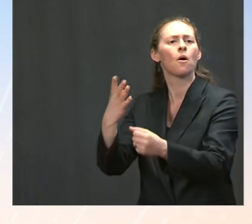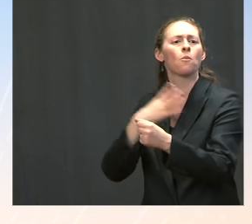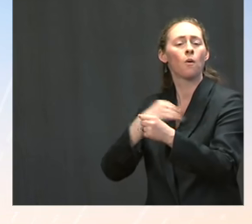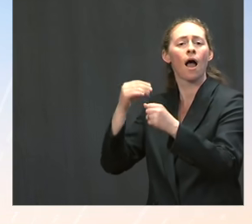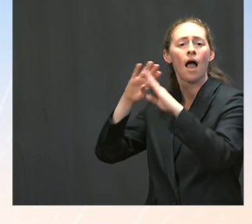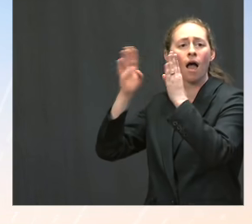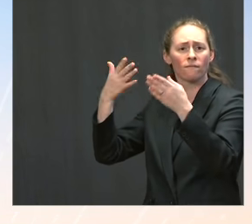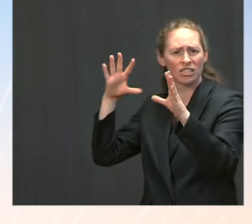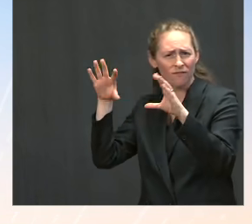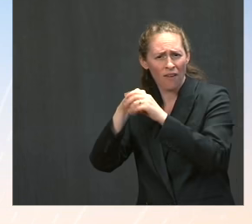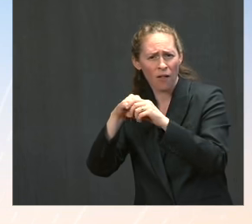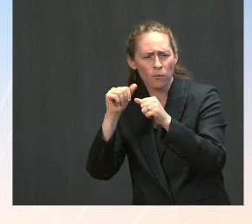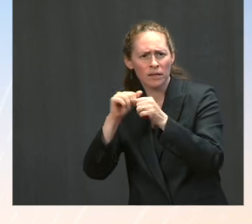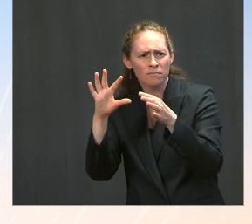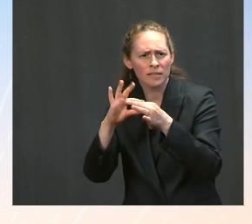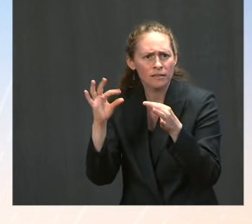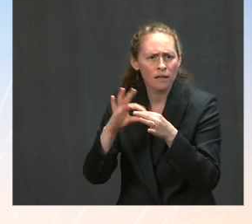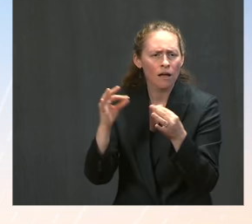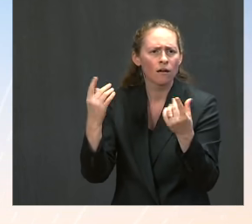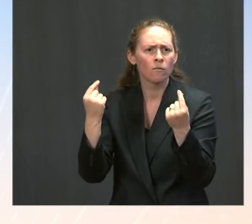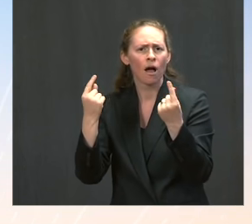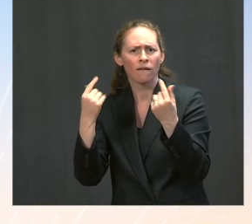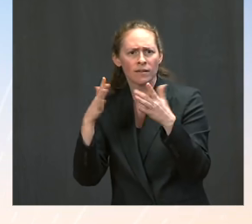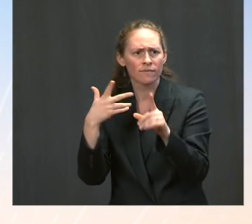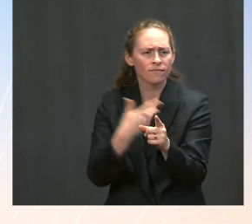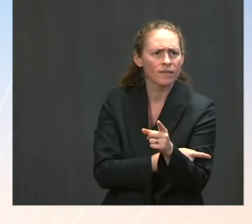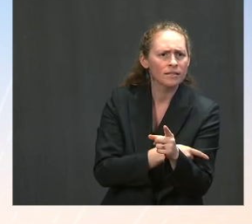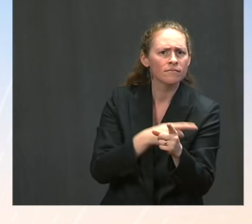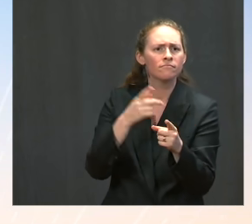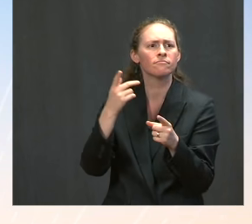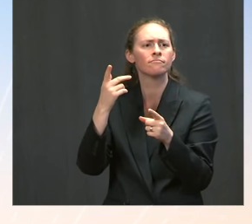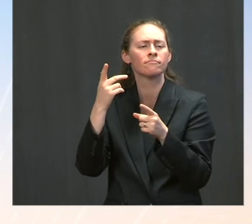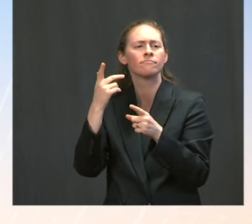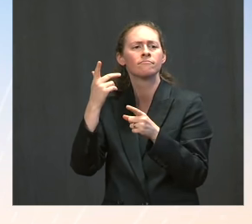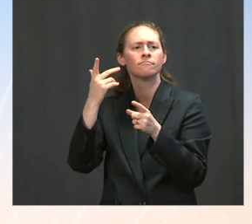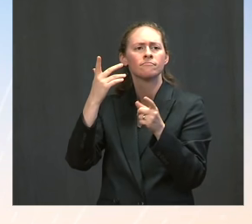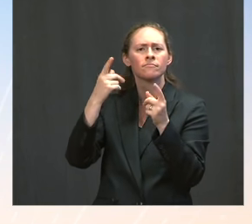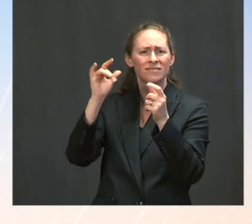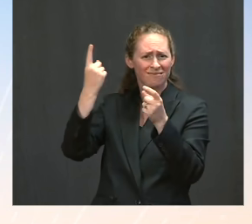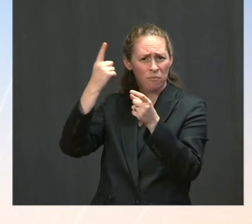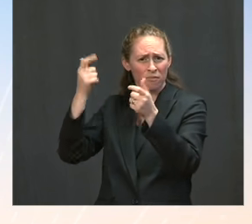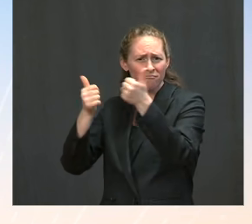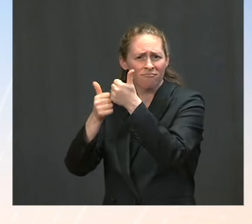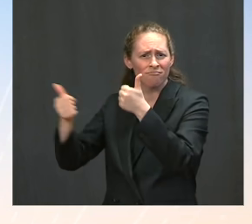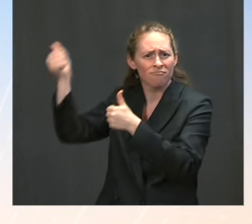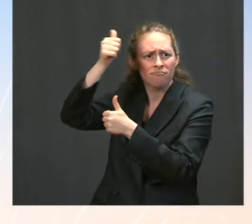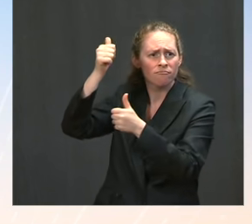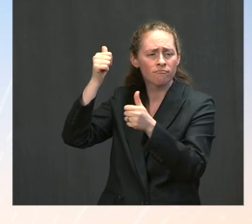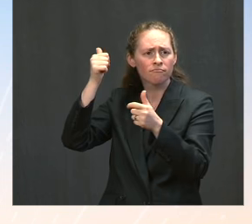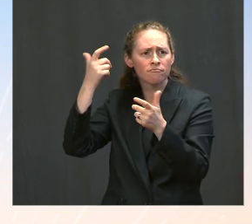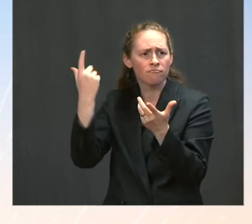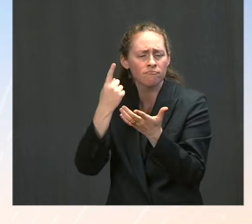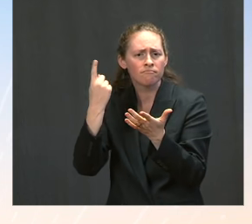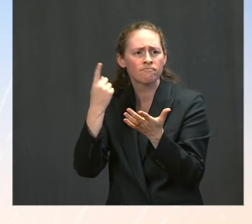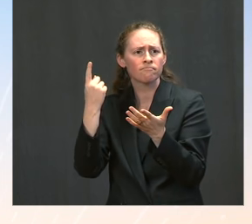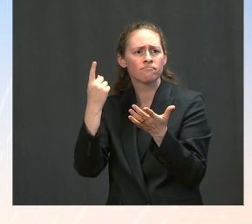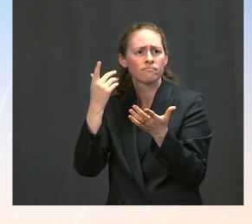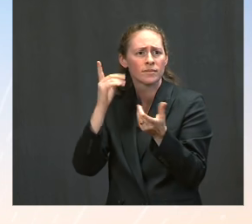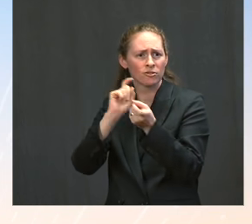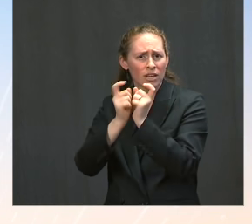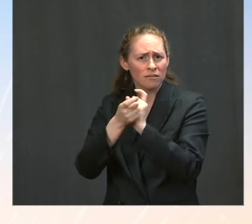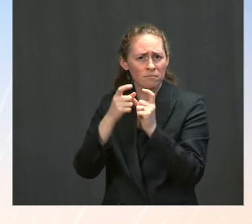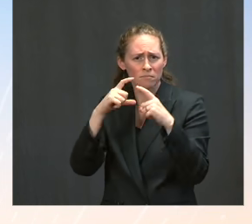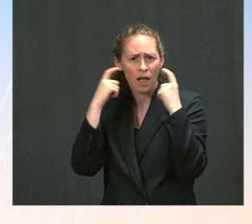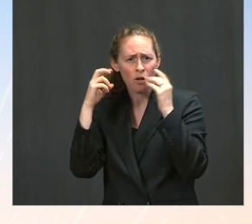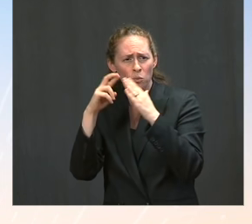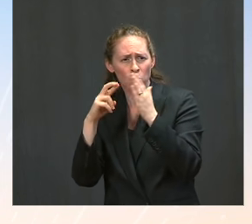of being vaccinated that the White House and other top health officials have touted? So are you concerned that if there is a change to the mask guidance for vaccinated individuals